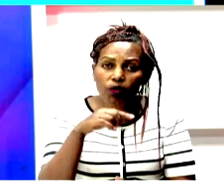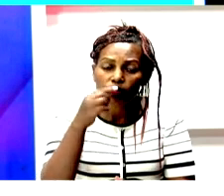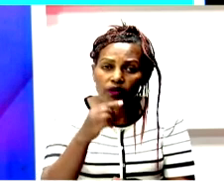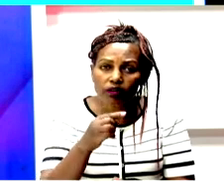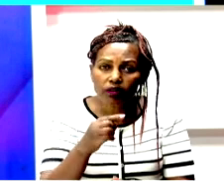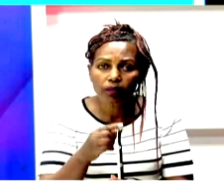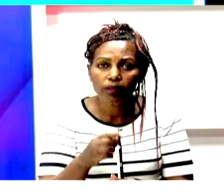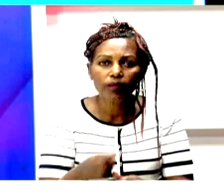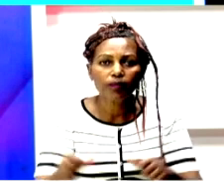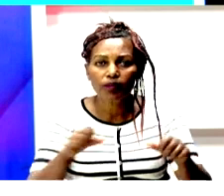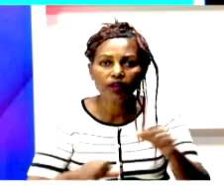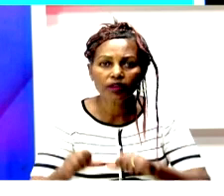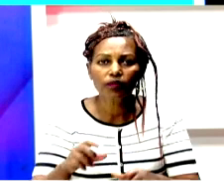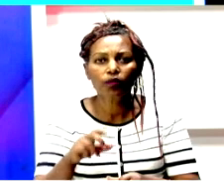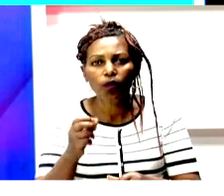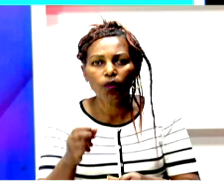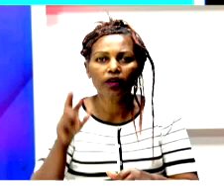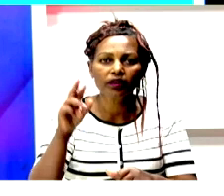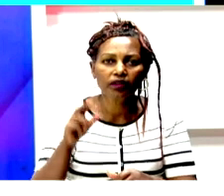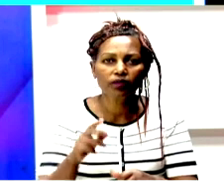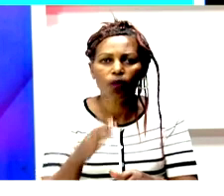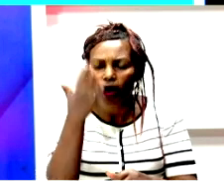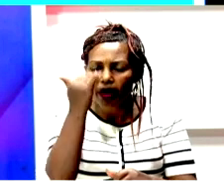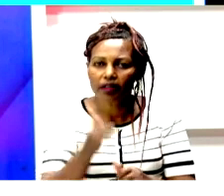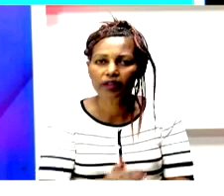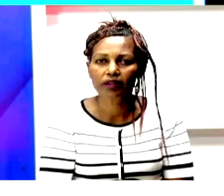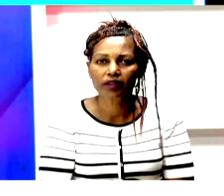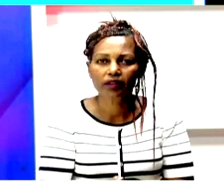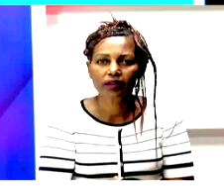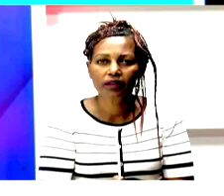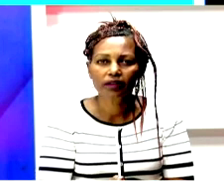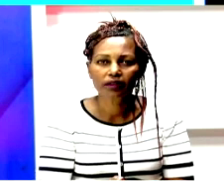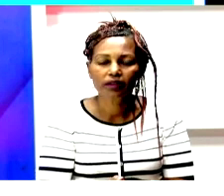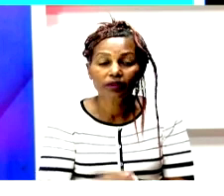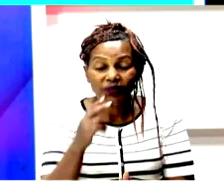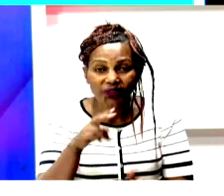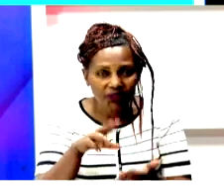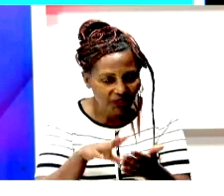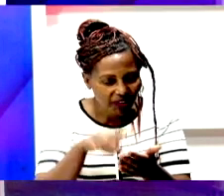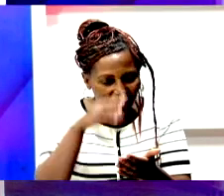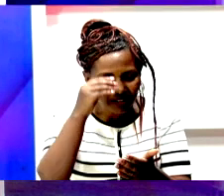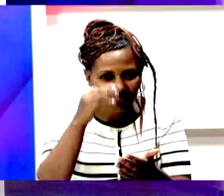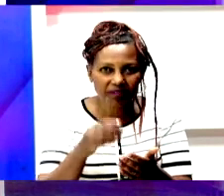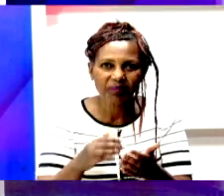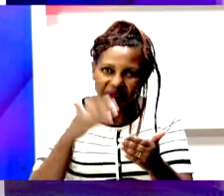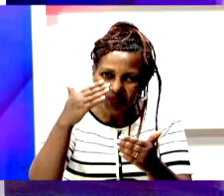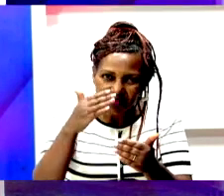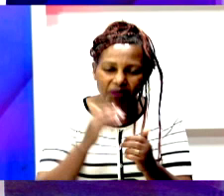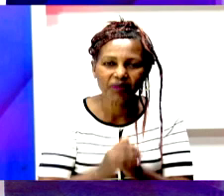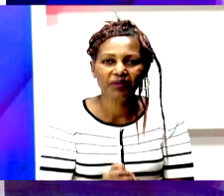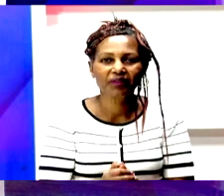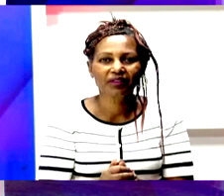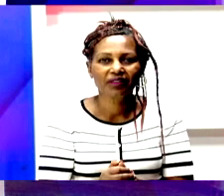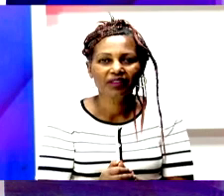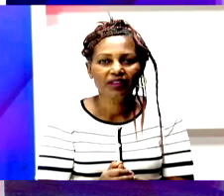passive? Think about this. You will learn in a while why we call and we use active